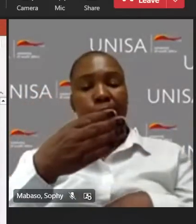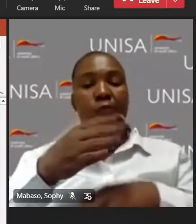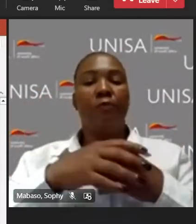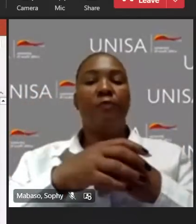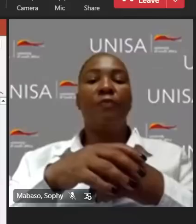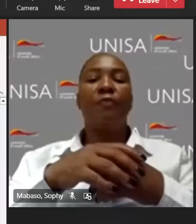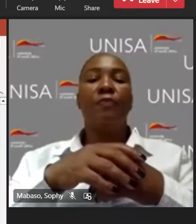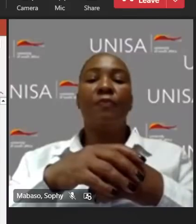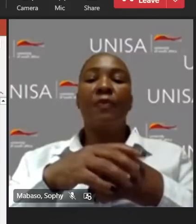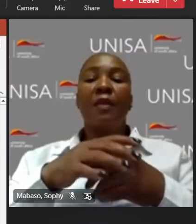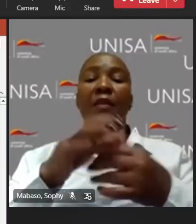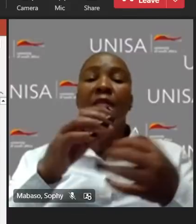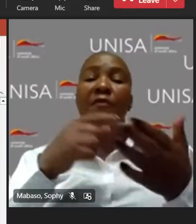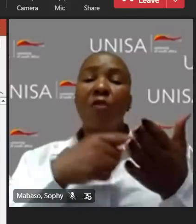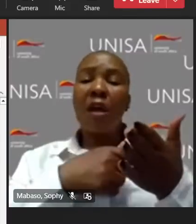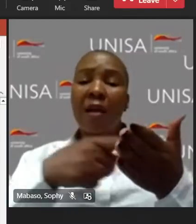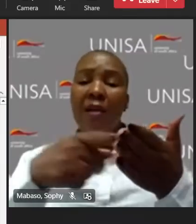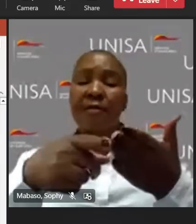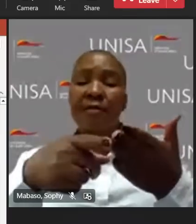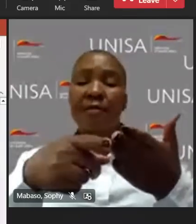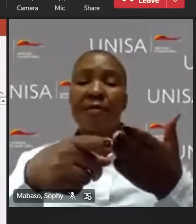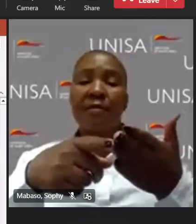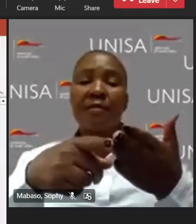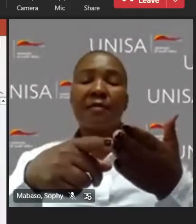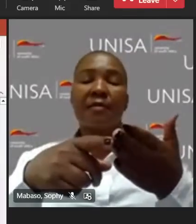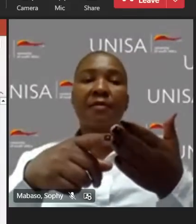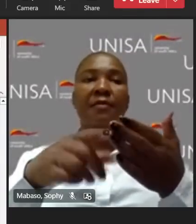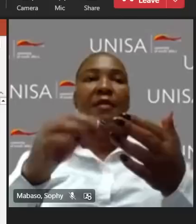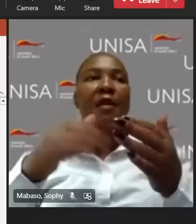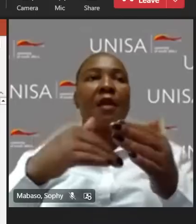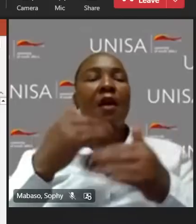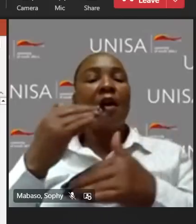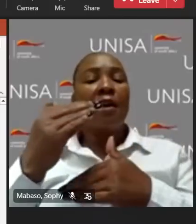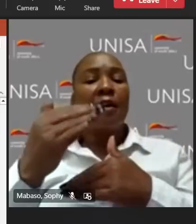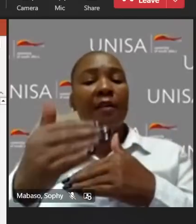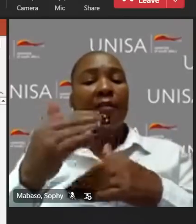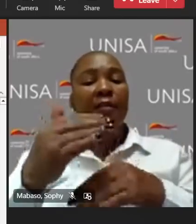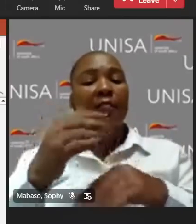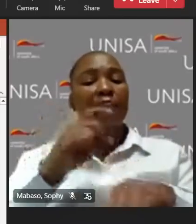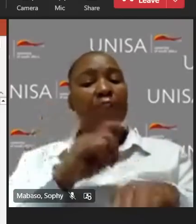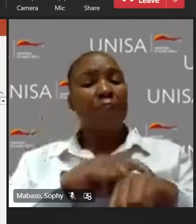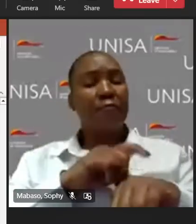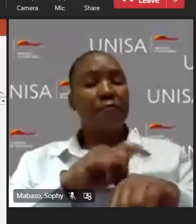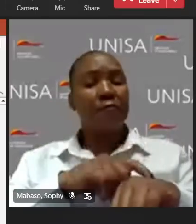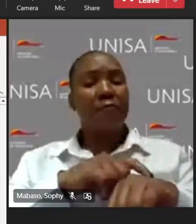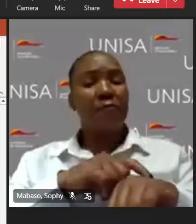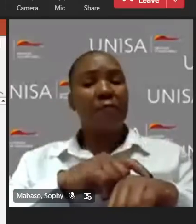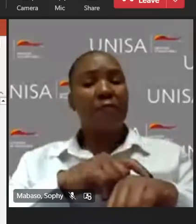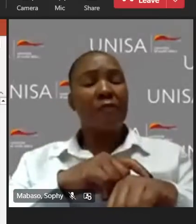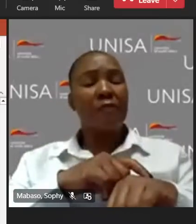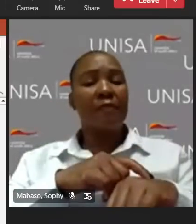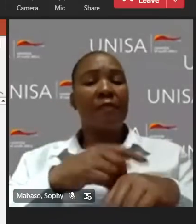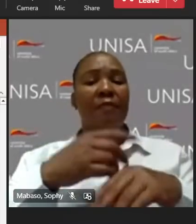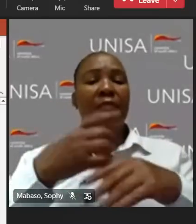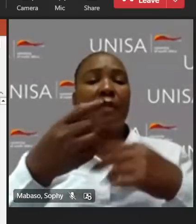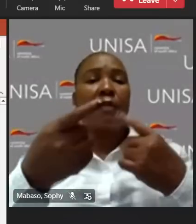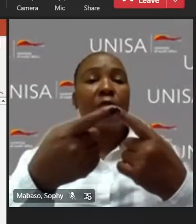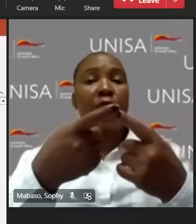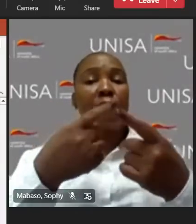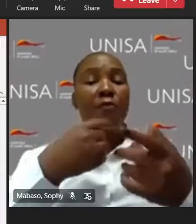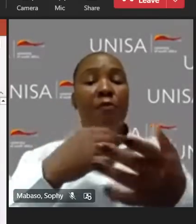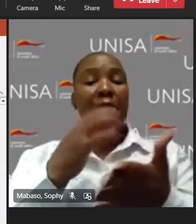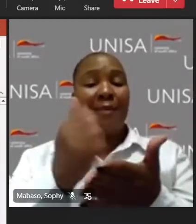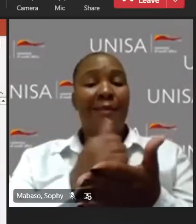If your cancellation is done after 10 days of cooling period from the date of